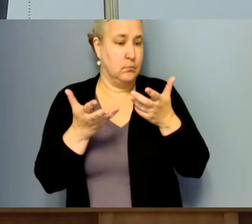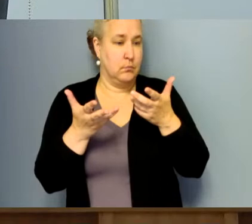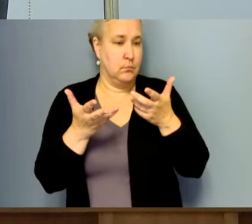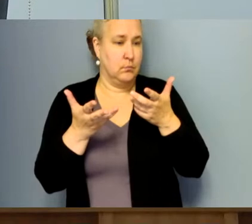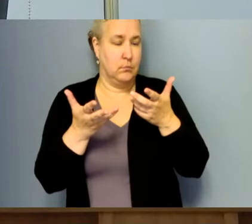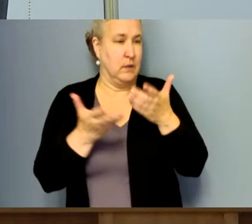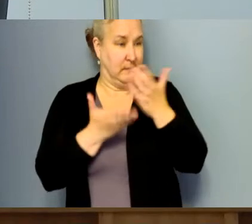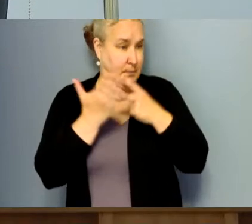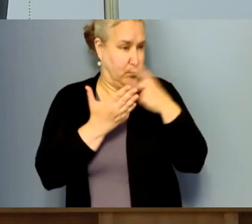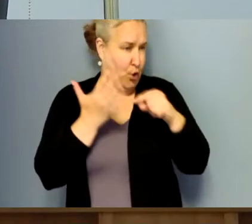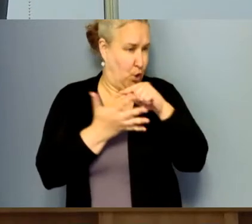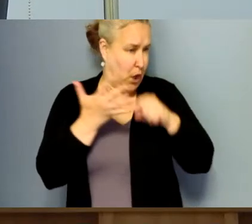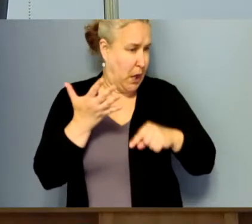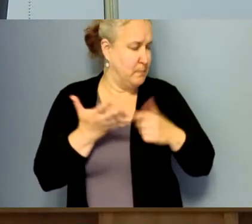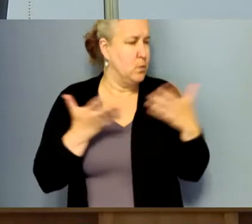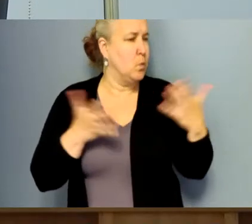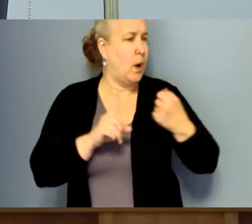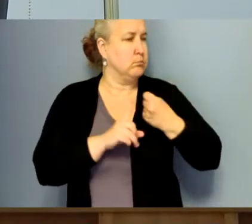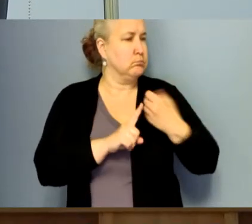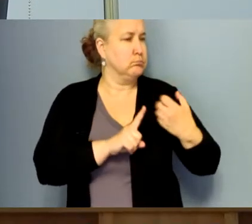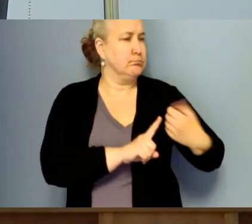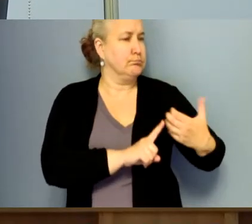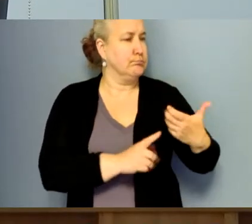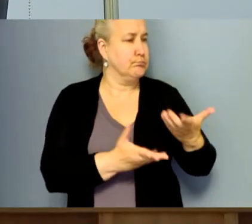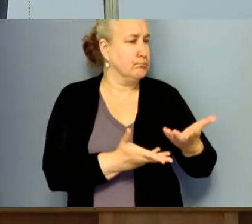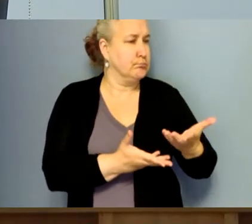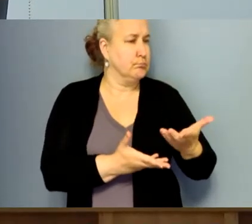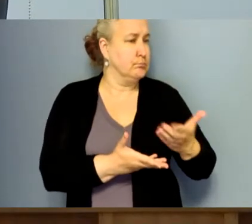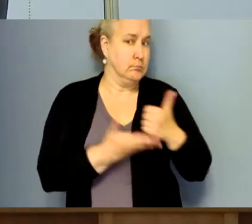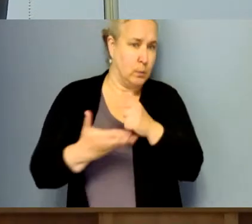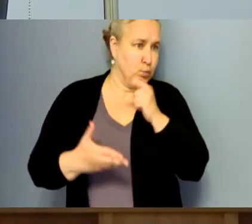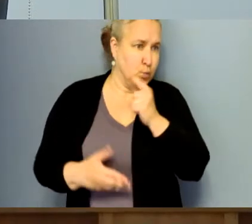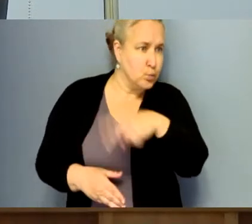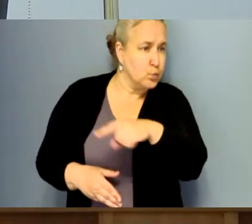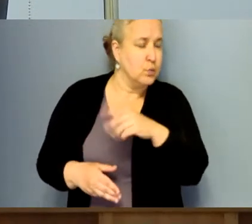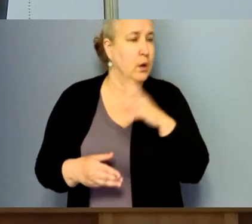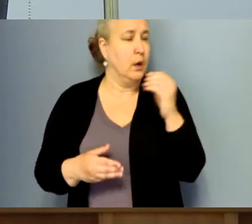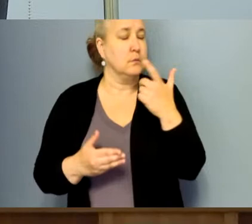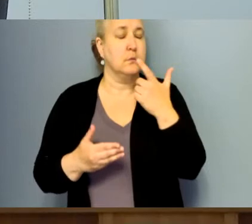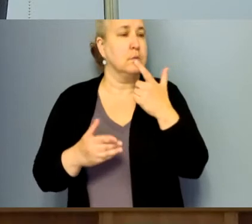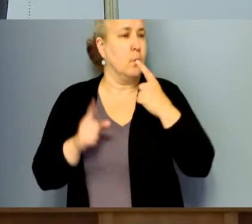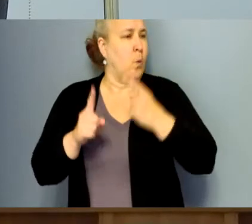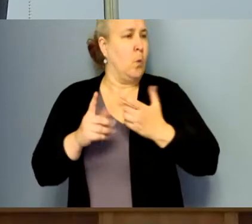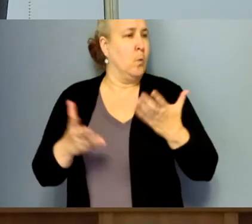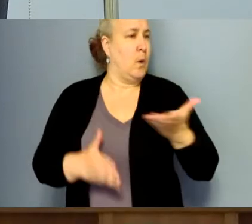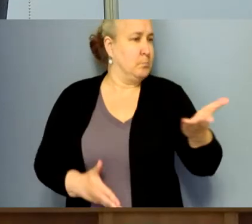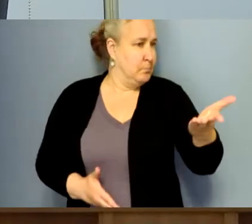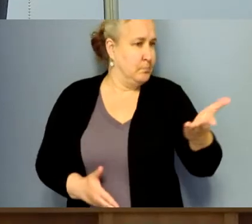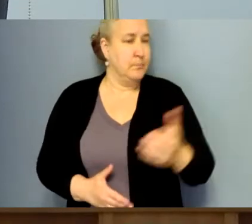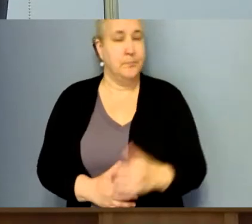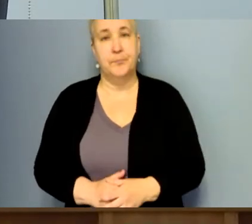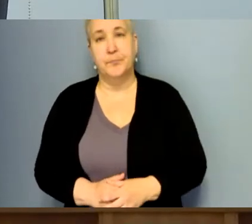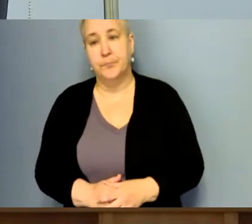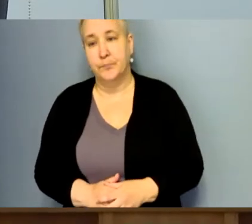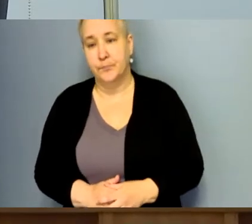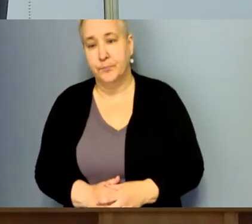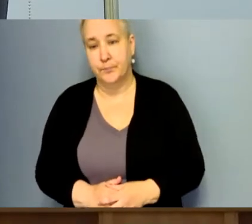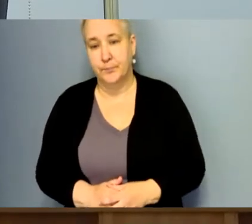some of these programs are and who they help and what the goal is.